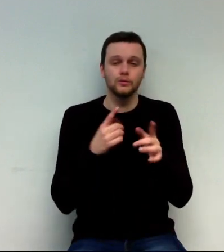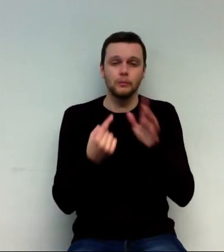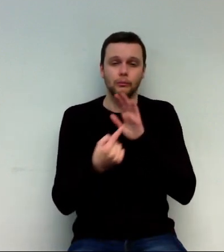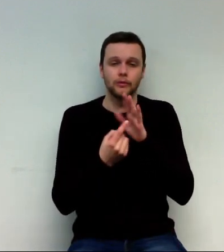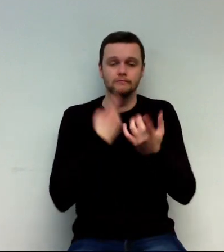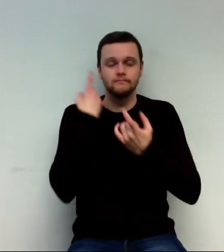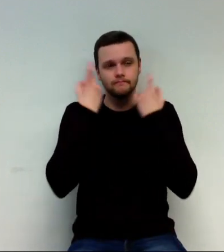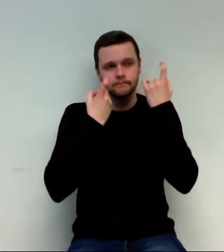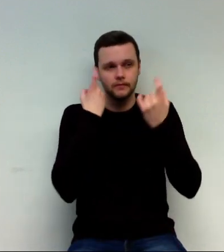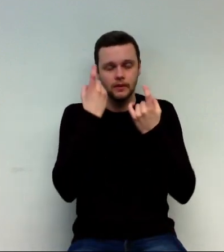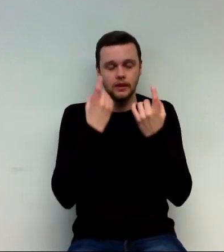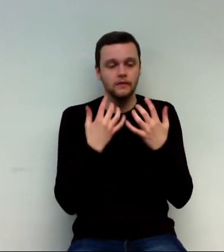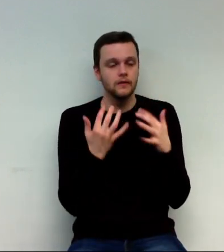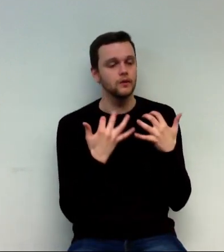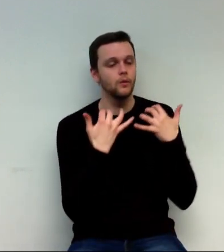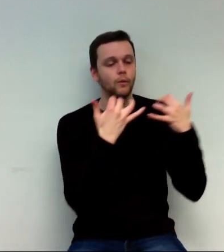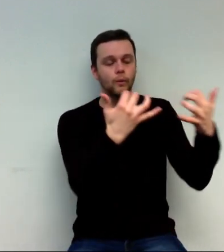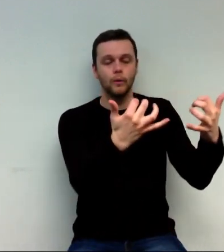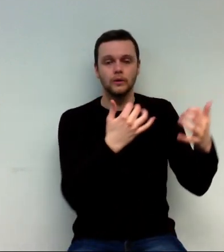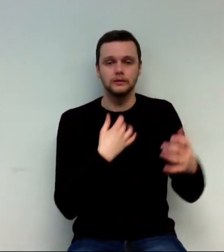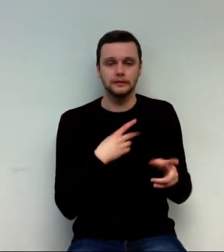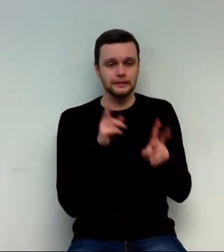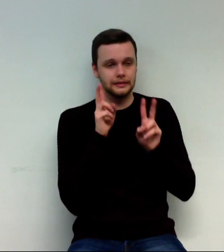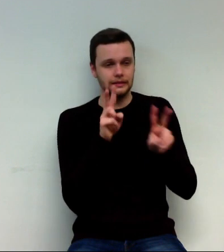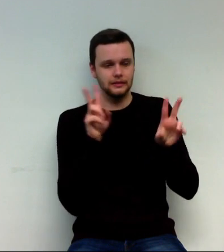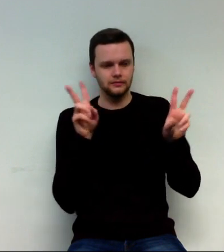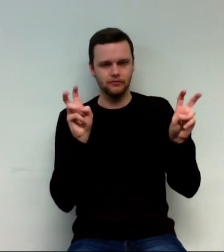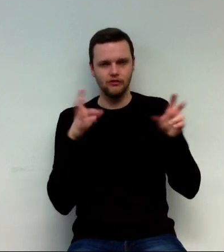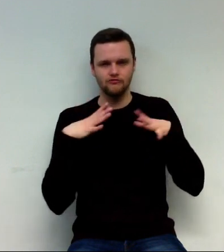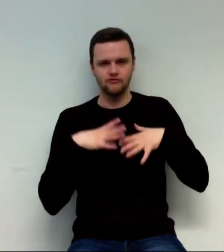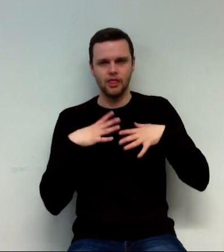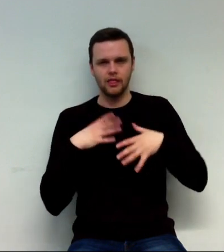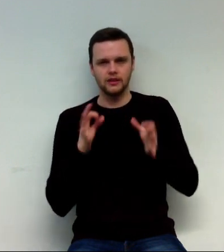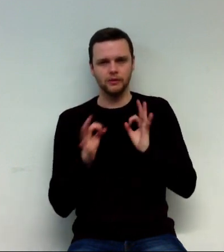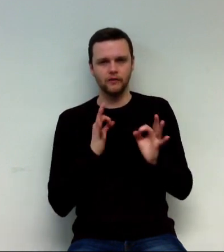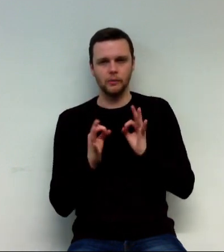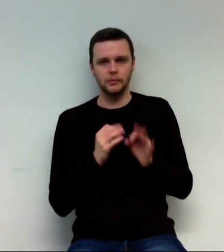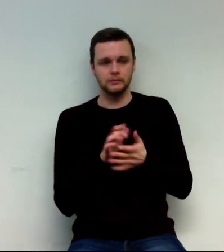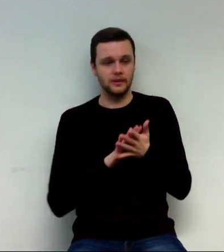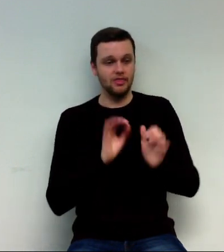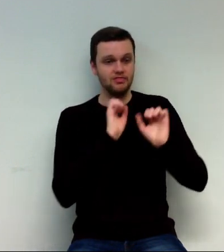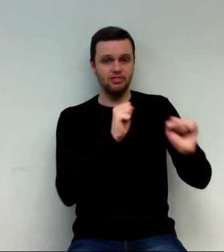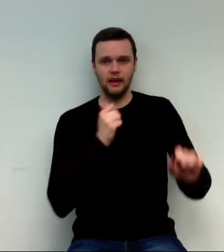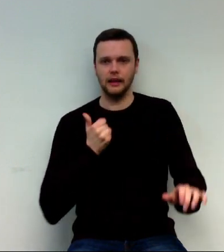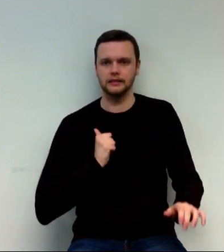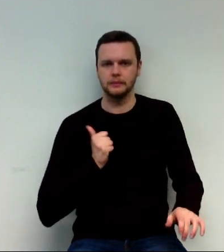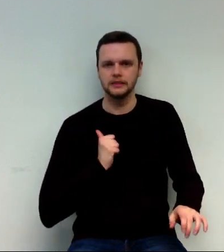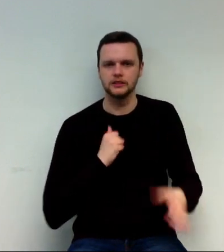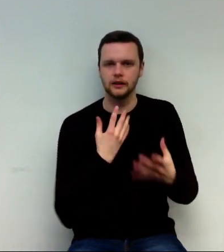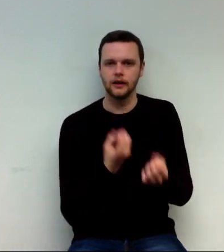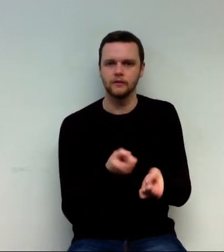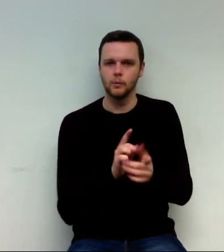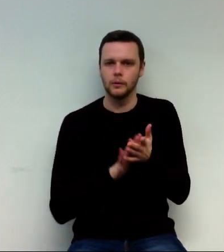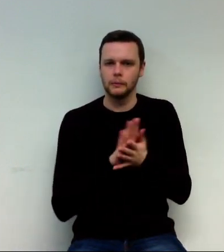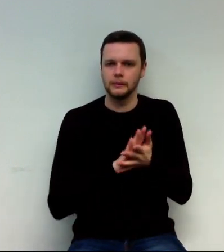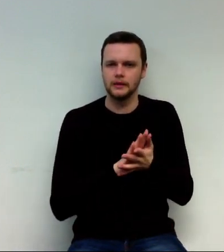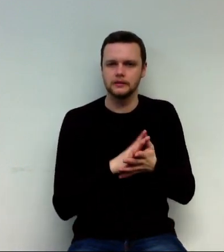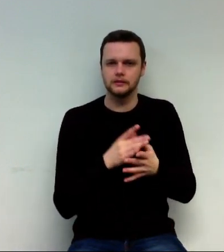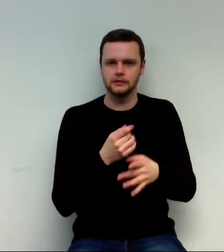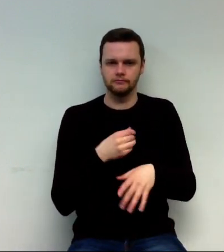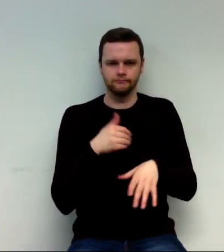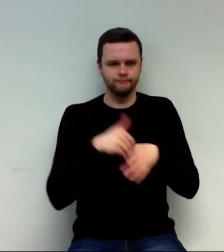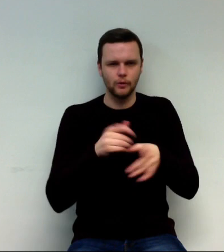fact that when an audience member sees relaxed performance, they've got a bit of an expectation around what they're going to get from that